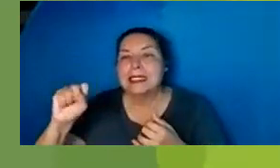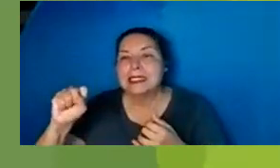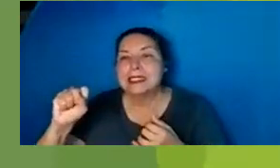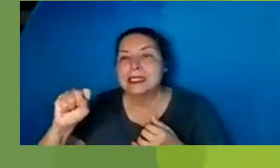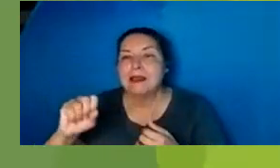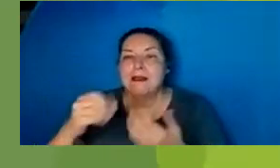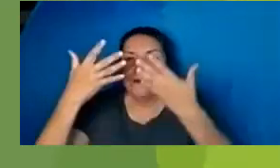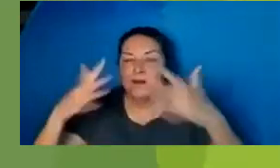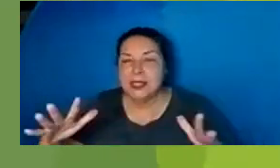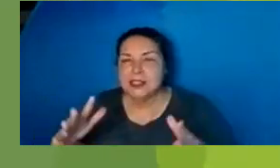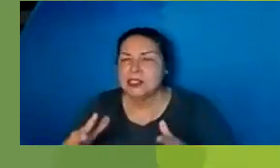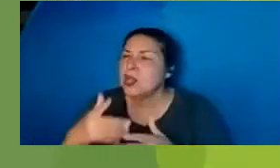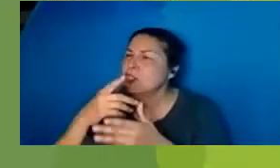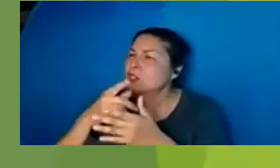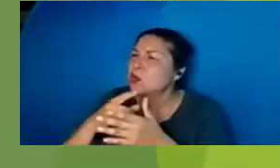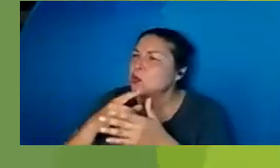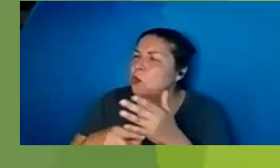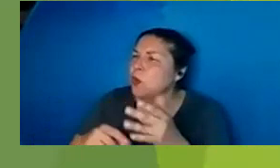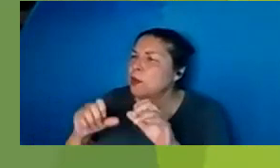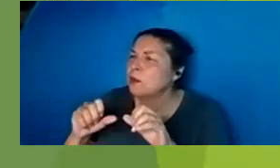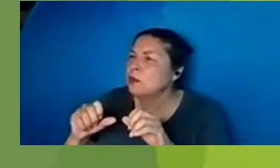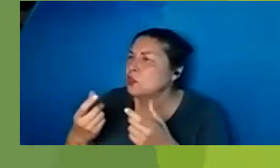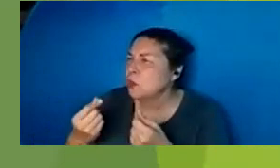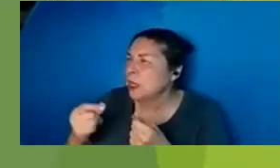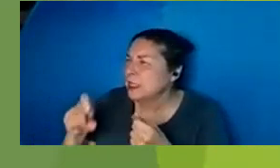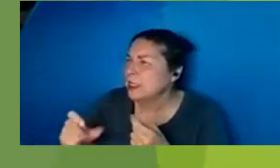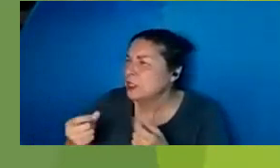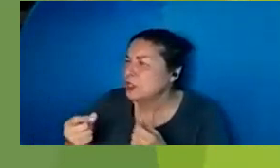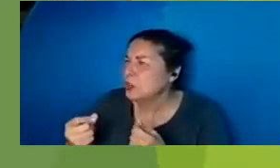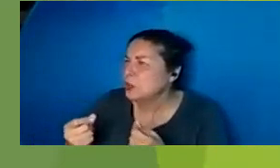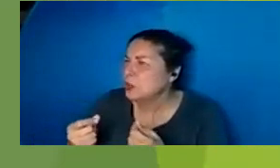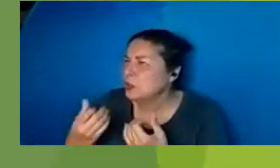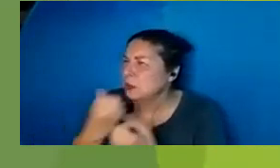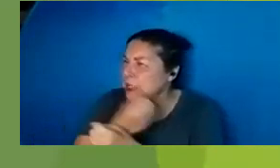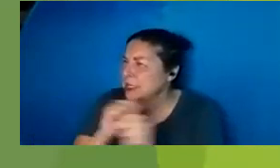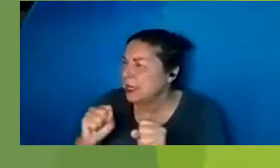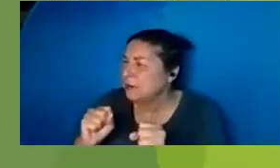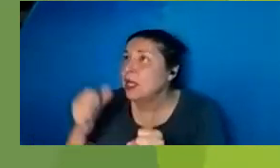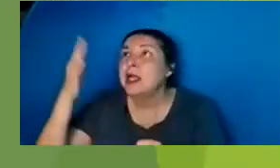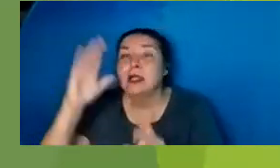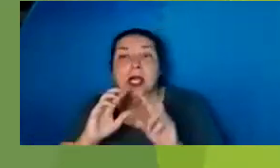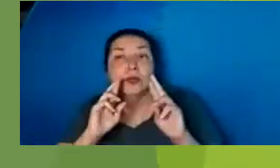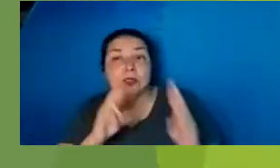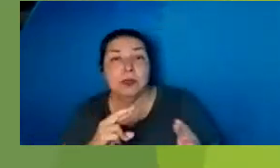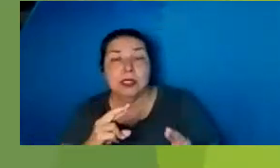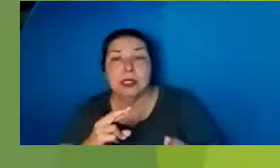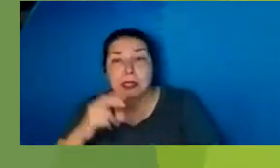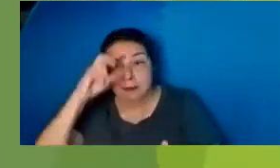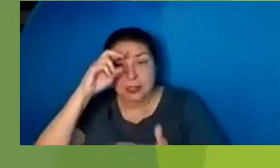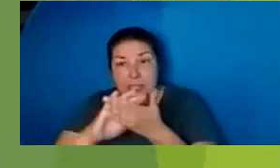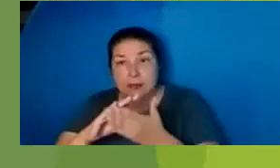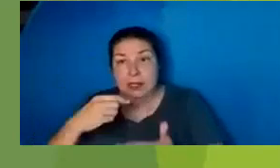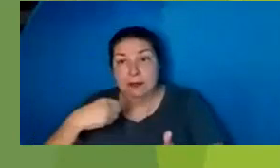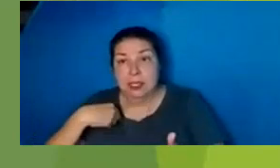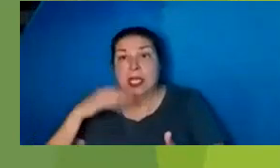saved, God in Christ has answered, believe in me and you will be saved.